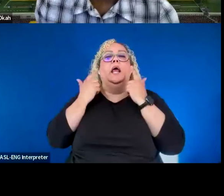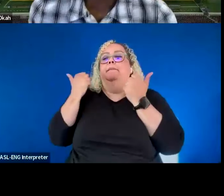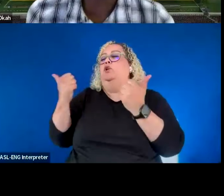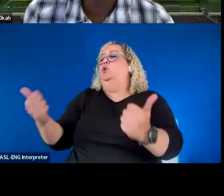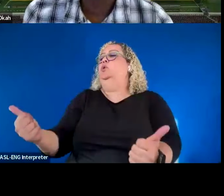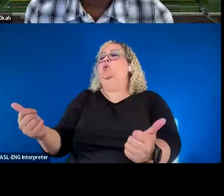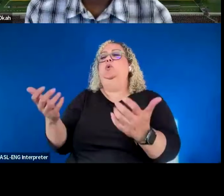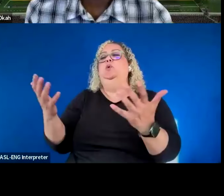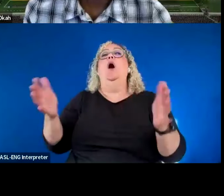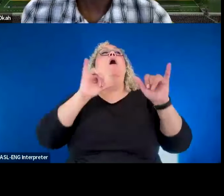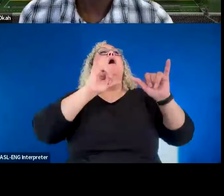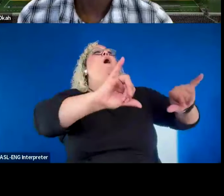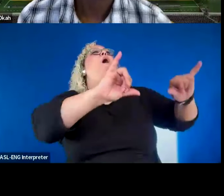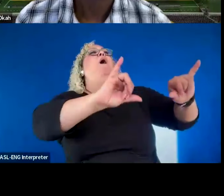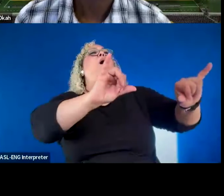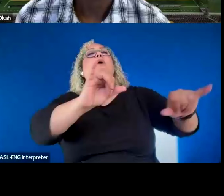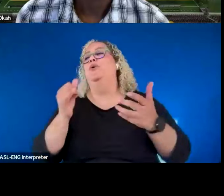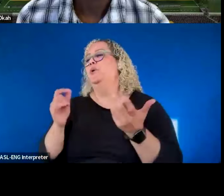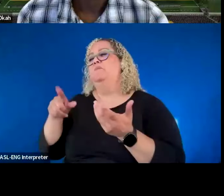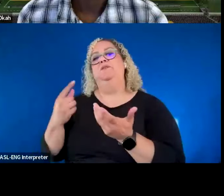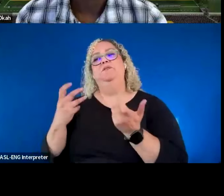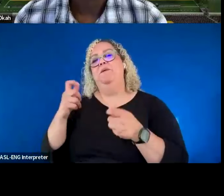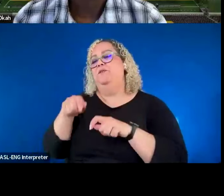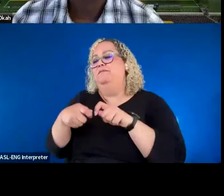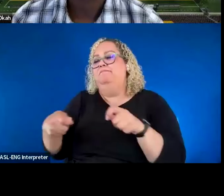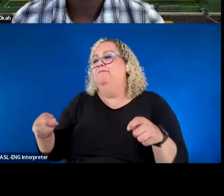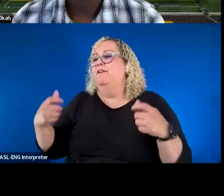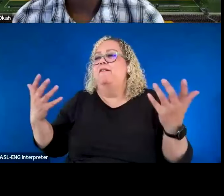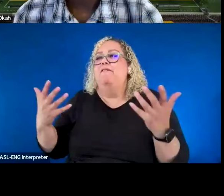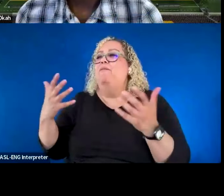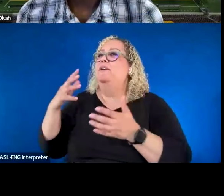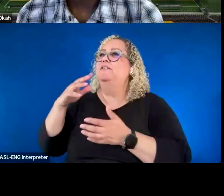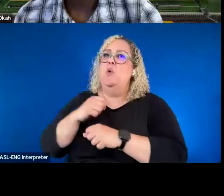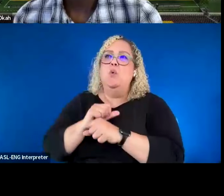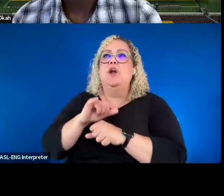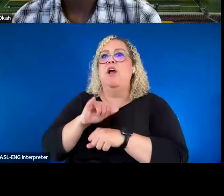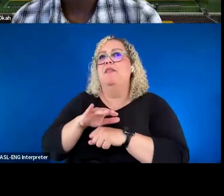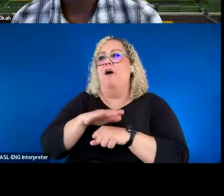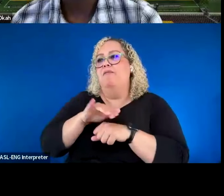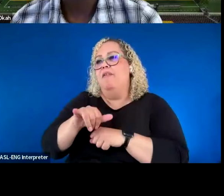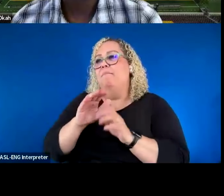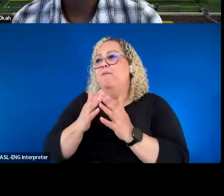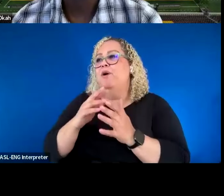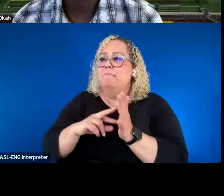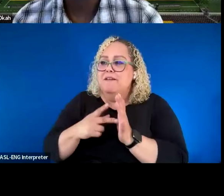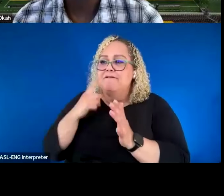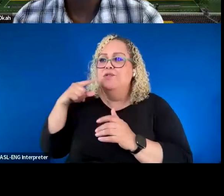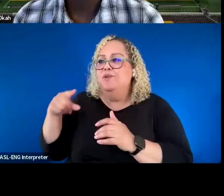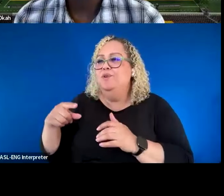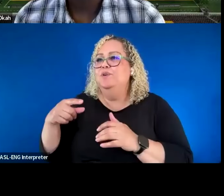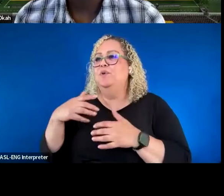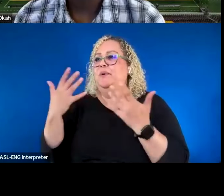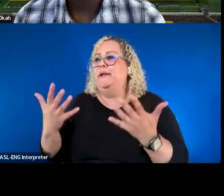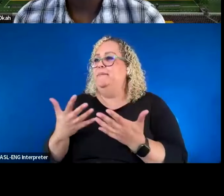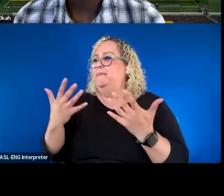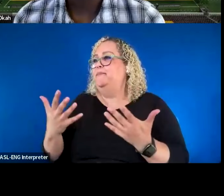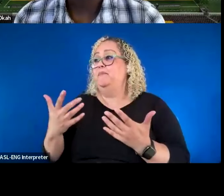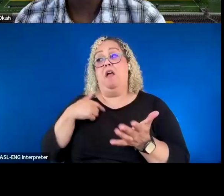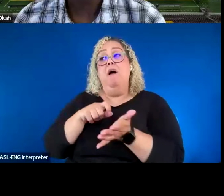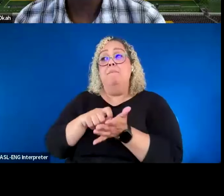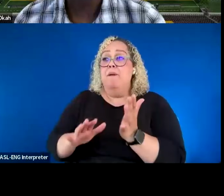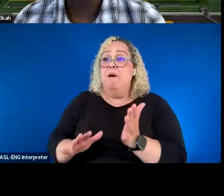saying, what is the working on the book meant to you, and how, you know, I think that, you know, I'm an author. I think